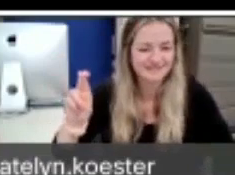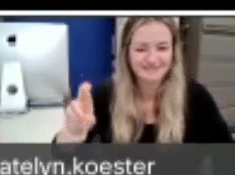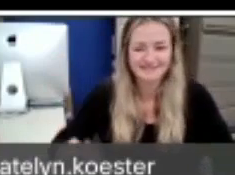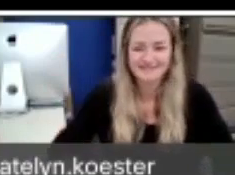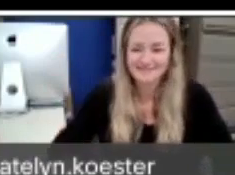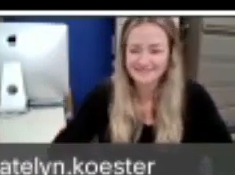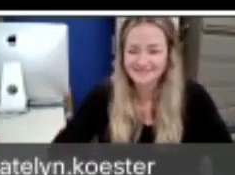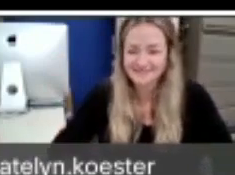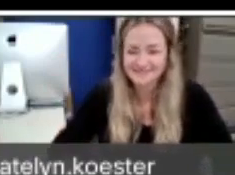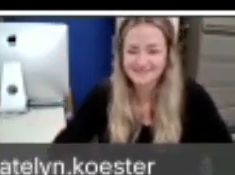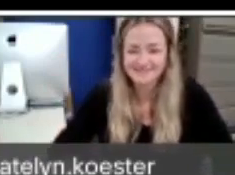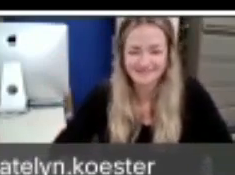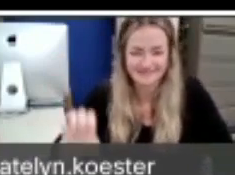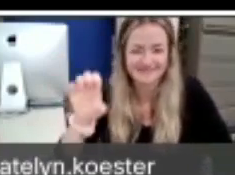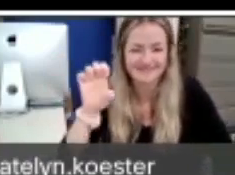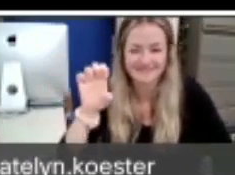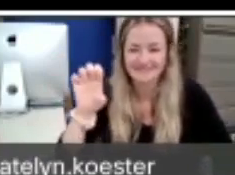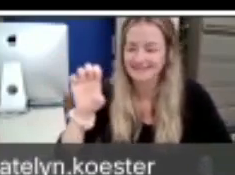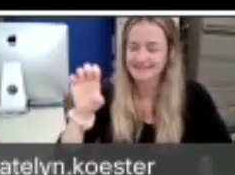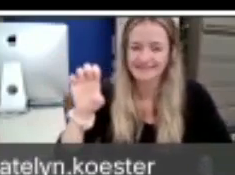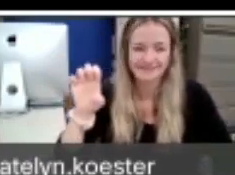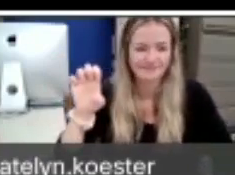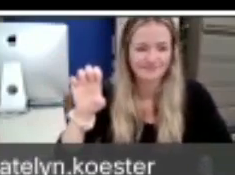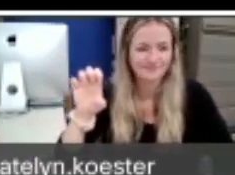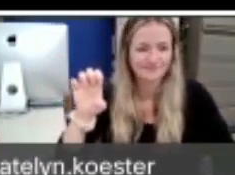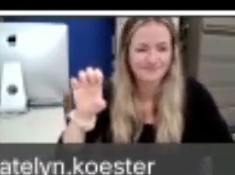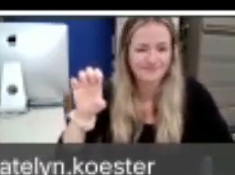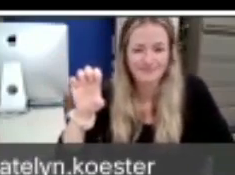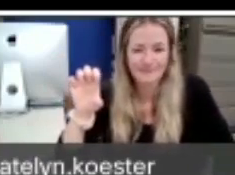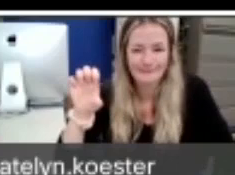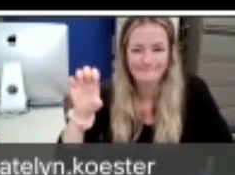There's E, S, no, A.